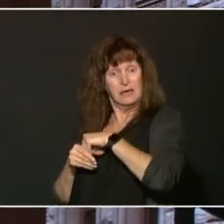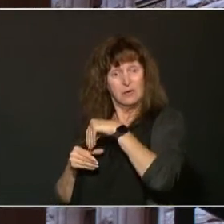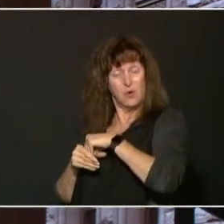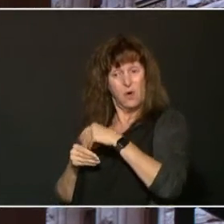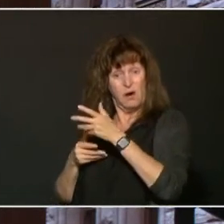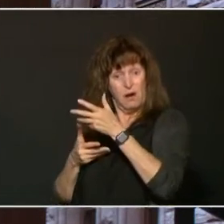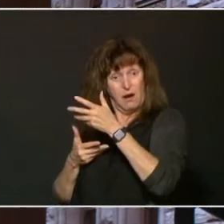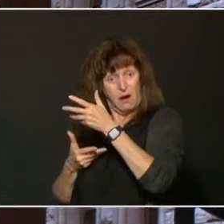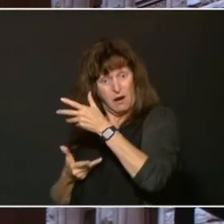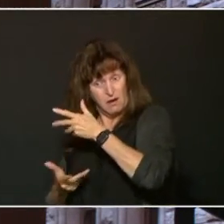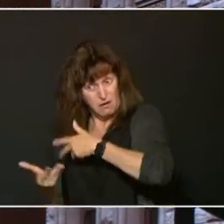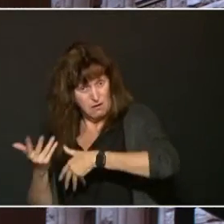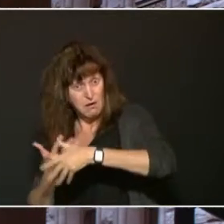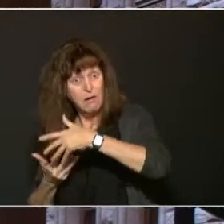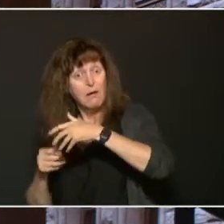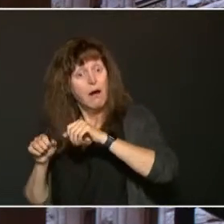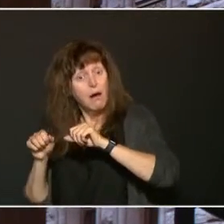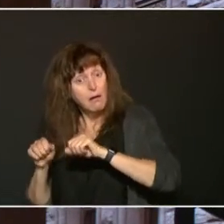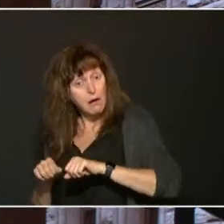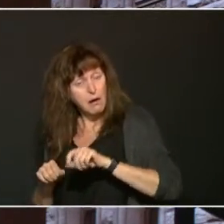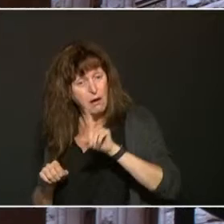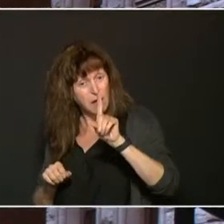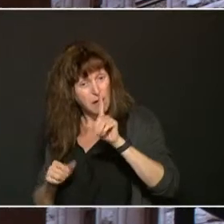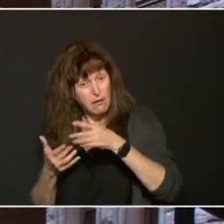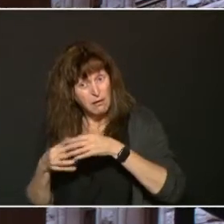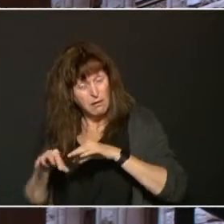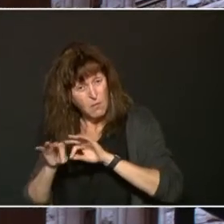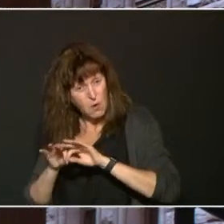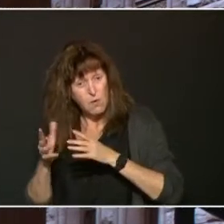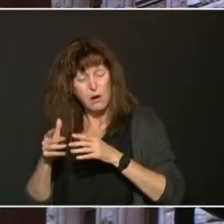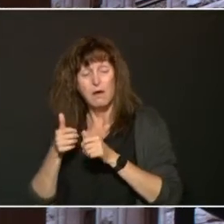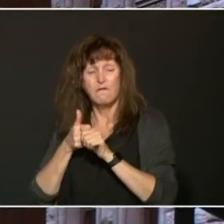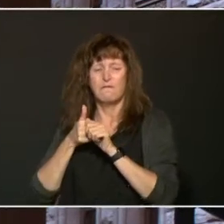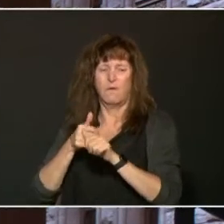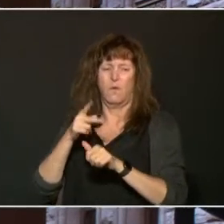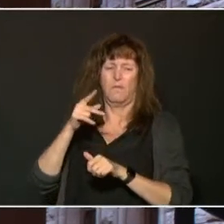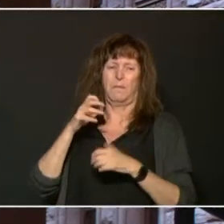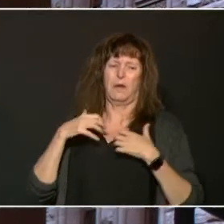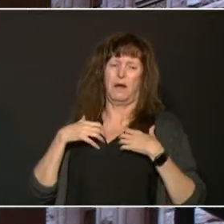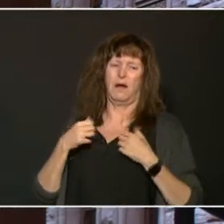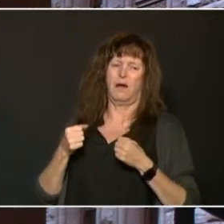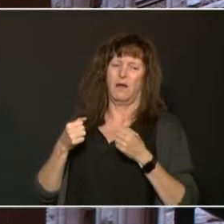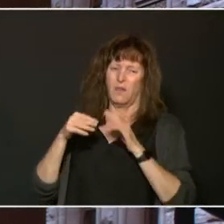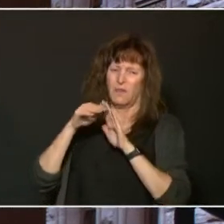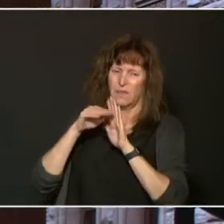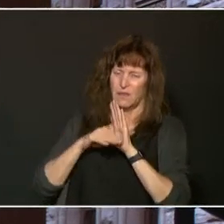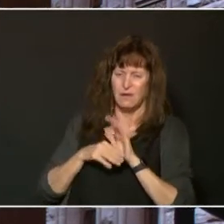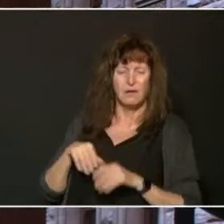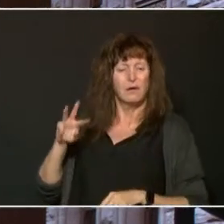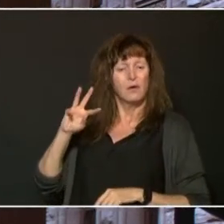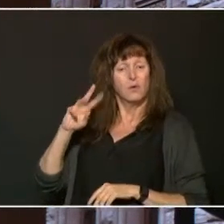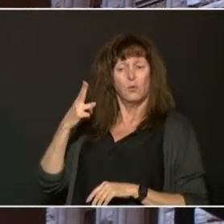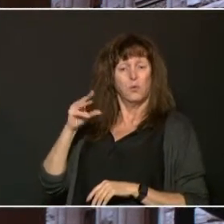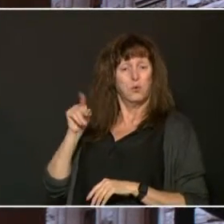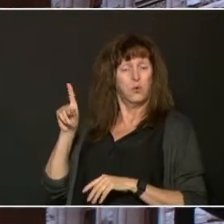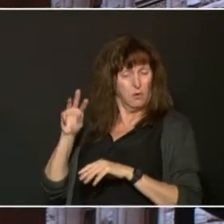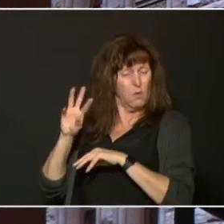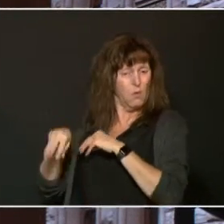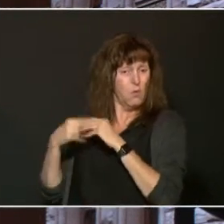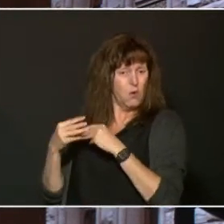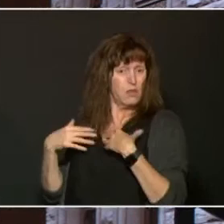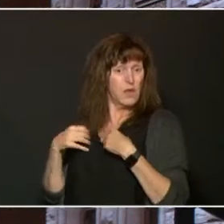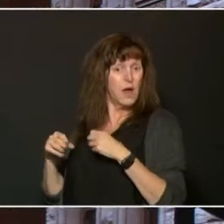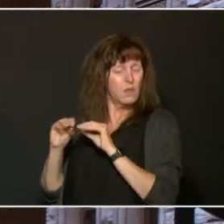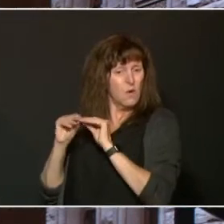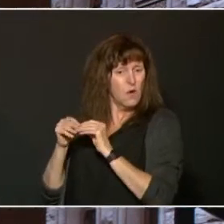guidelines. In alignment with guidance from the World Health Organization, we're continuing to recommend strongly that people wear a